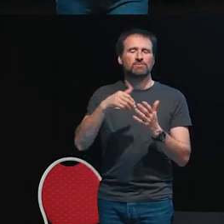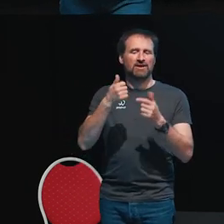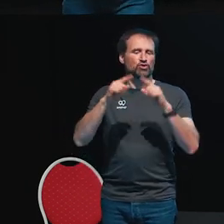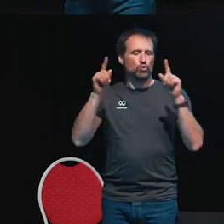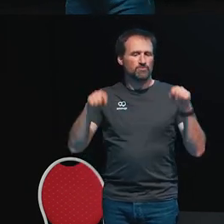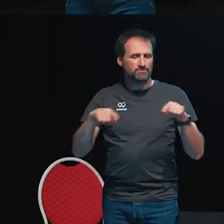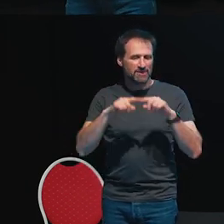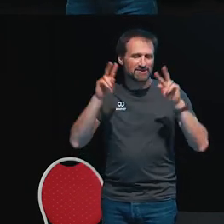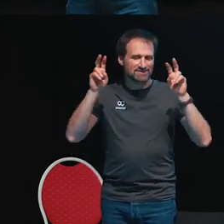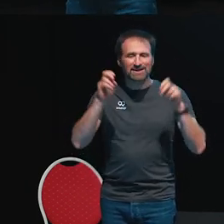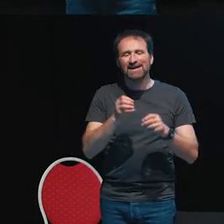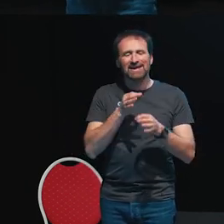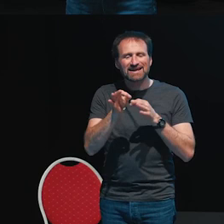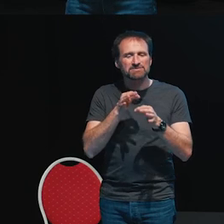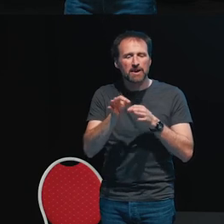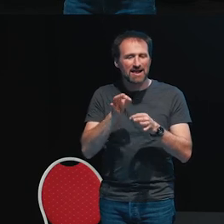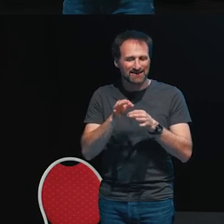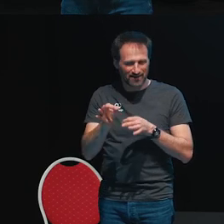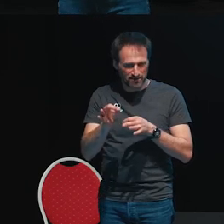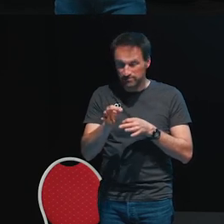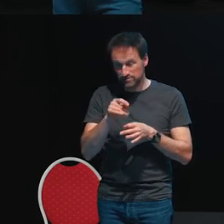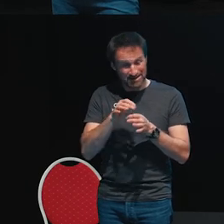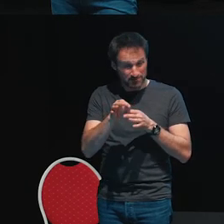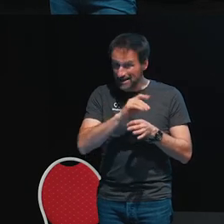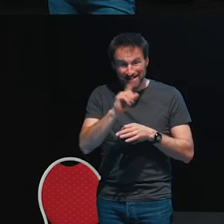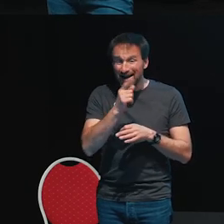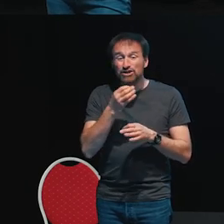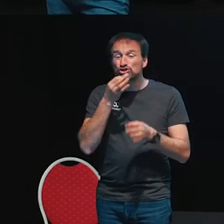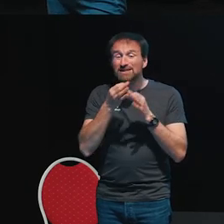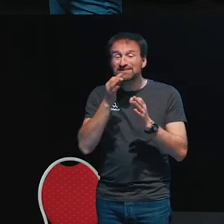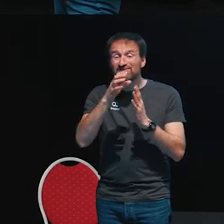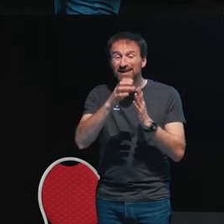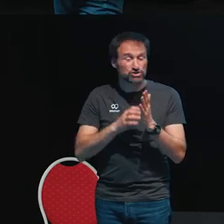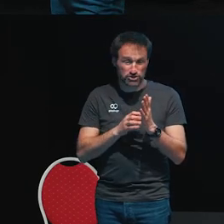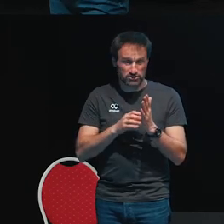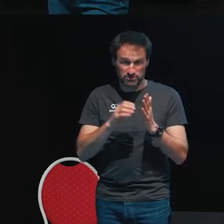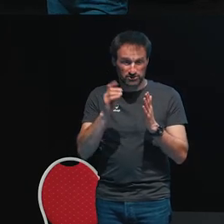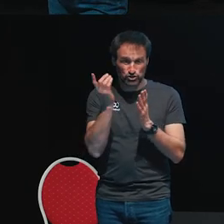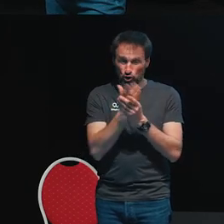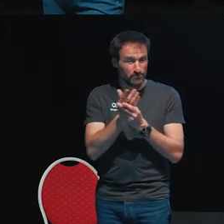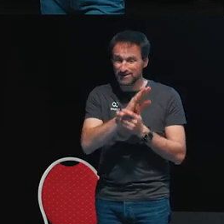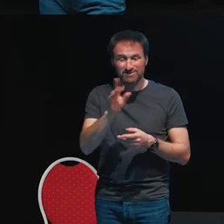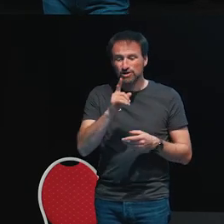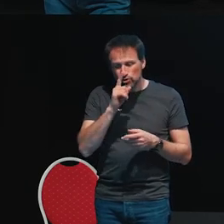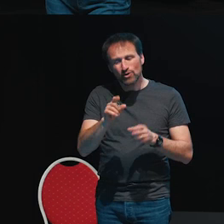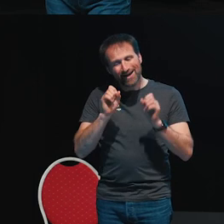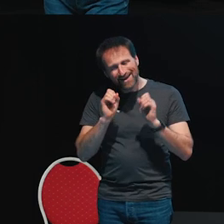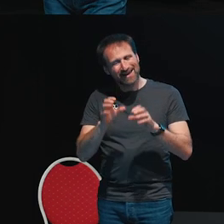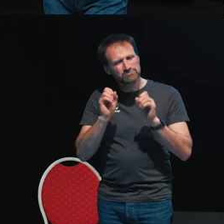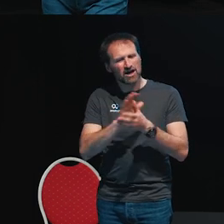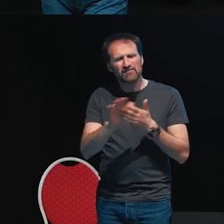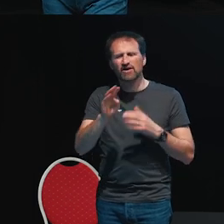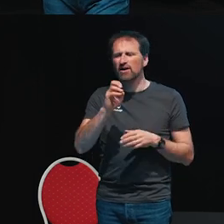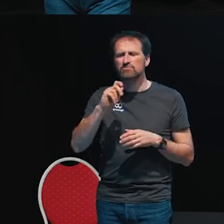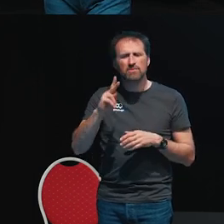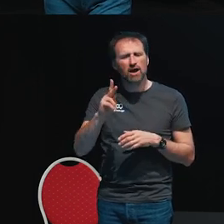The explainer is not a specification document. It is just like a like explainer. Like it's just a markdown file